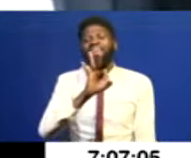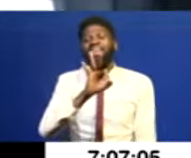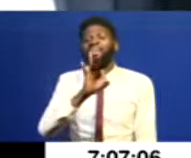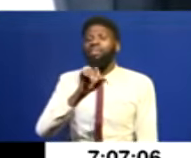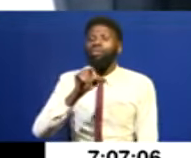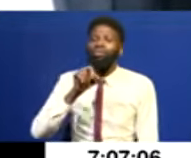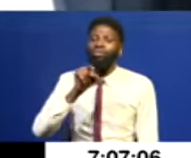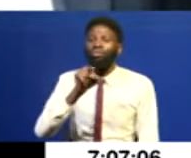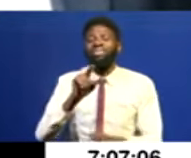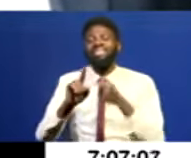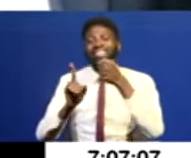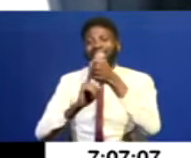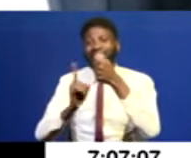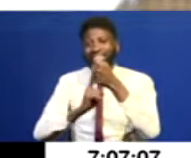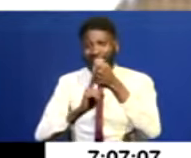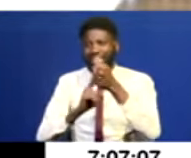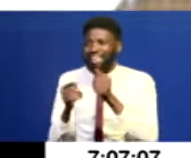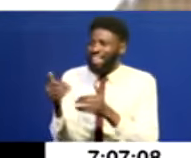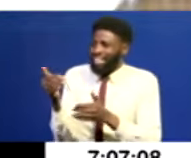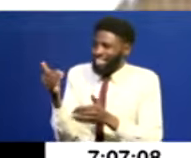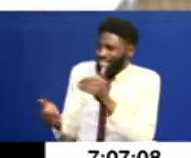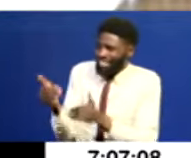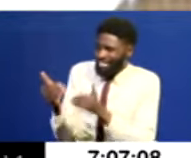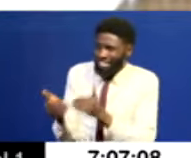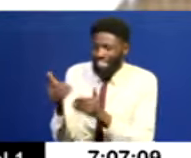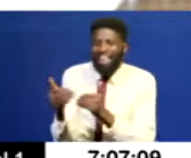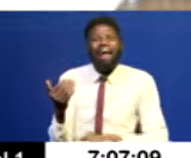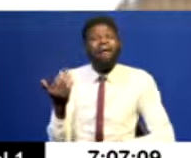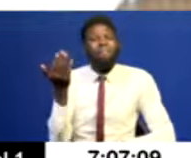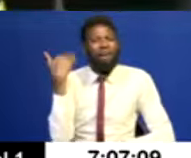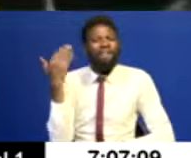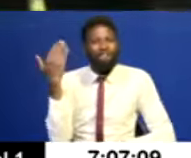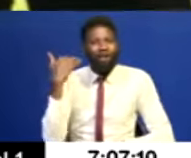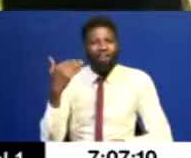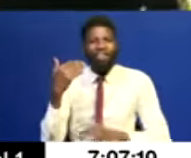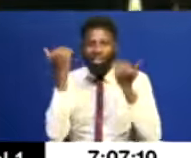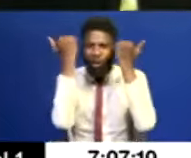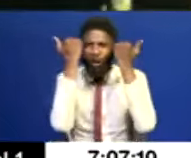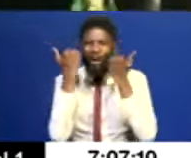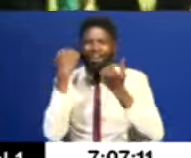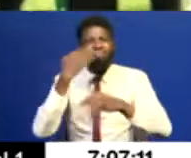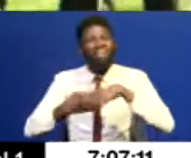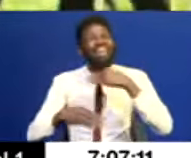jengo la awali la mahakama yaliyojengwa mnamo mwaka